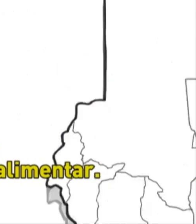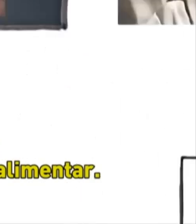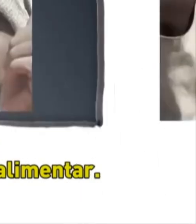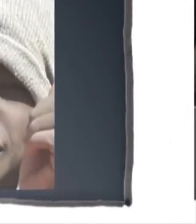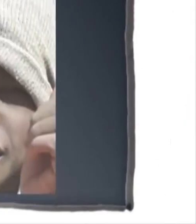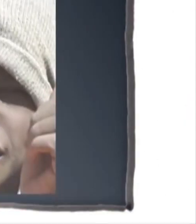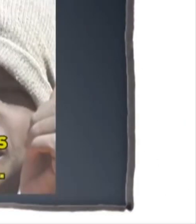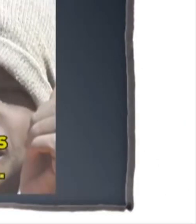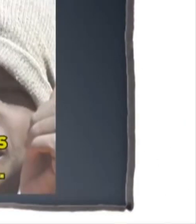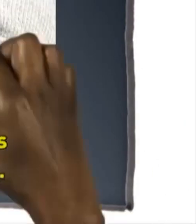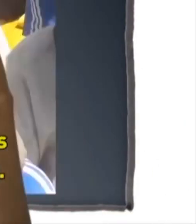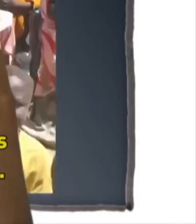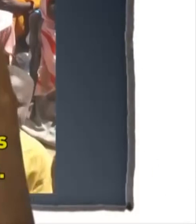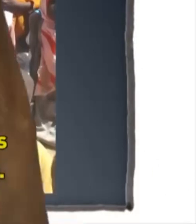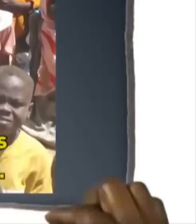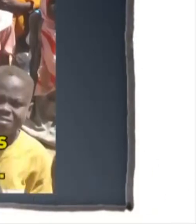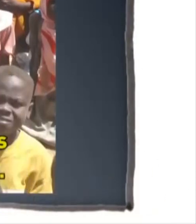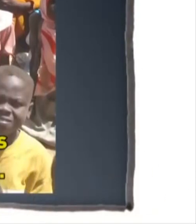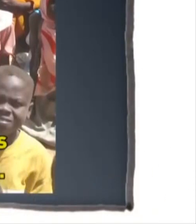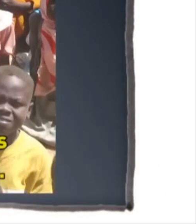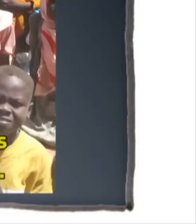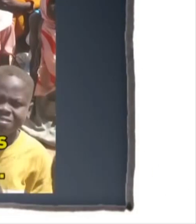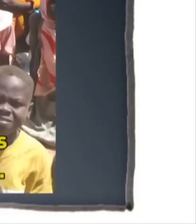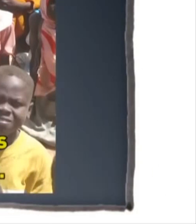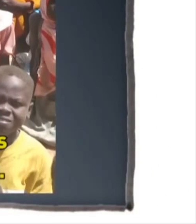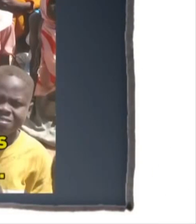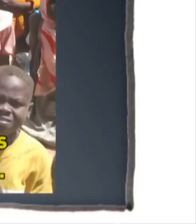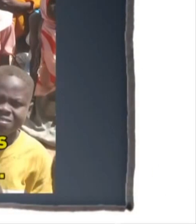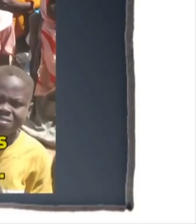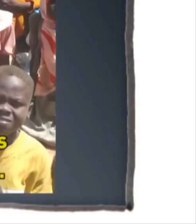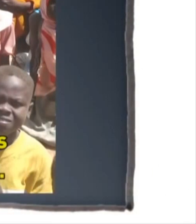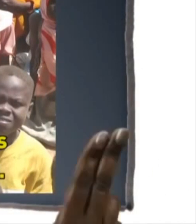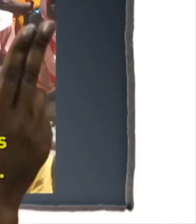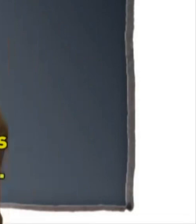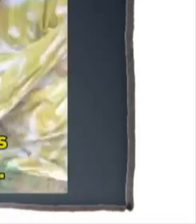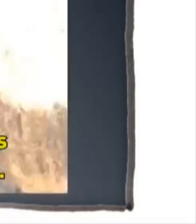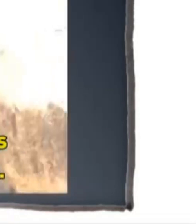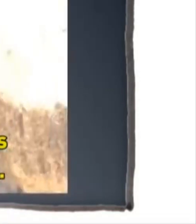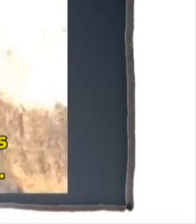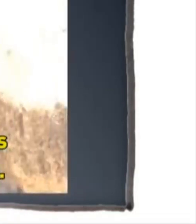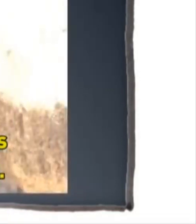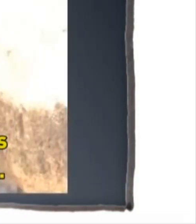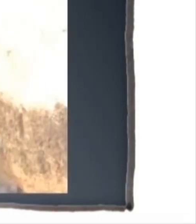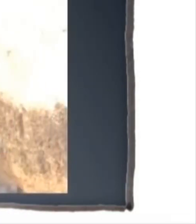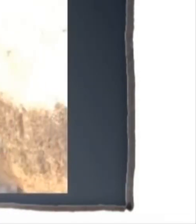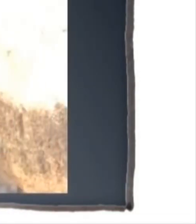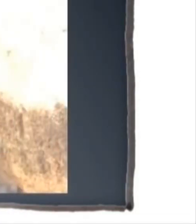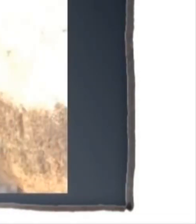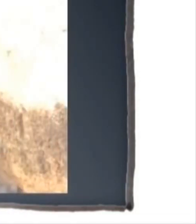to feed themselves, while more than a million have had their lives shattered by the new border conflict.